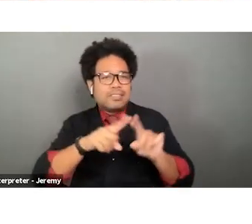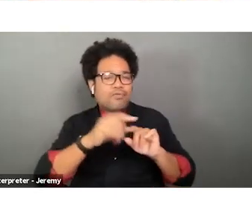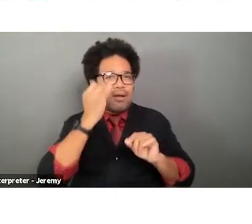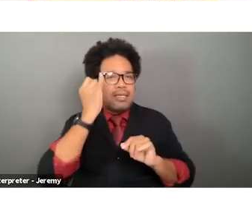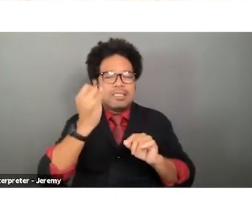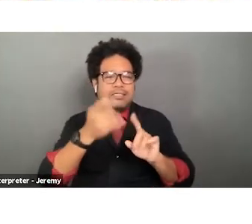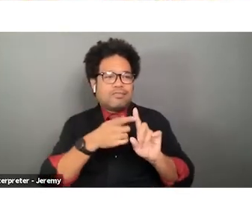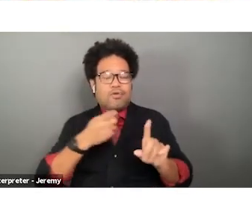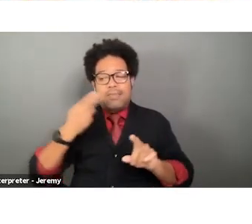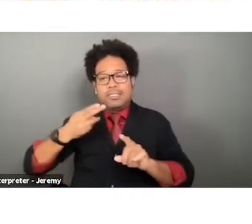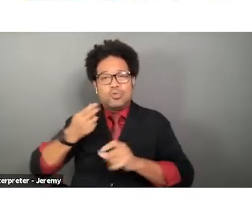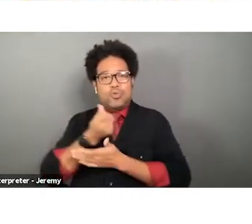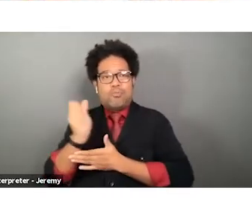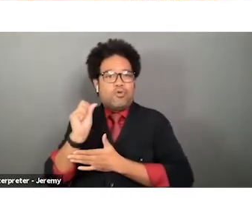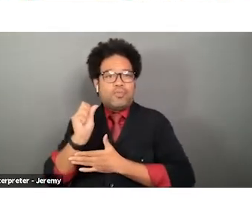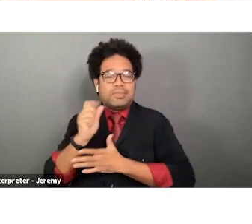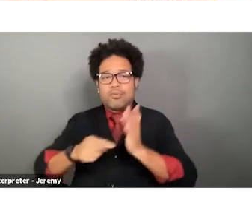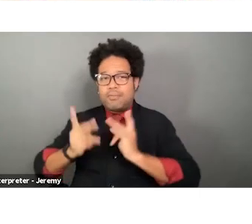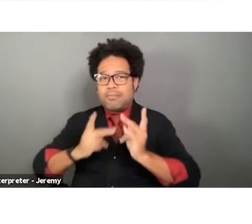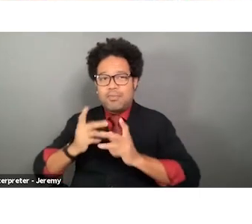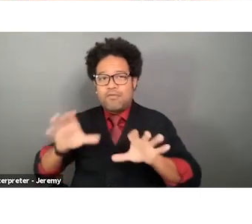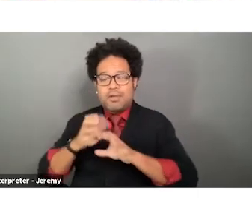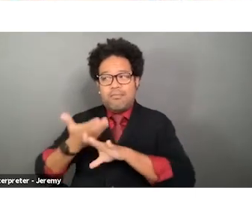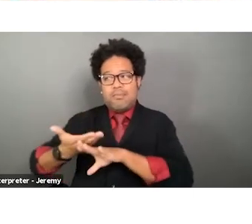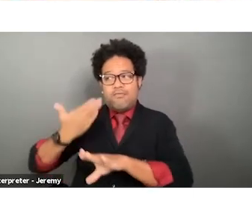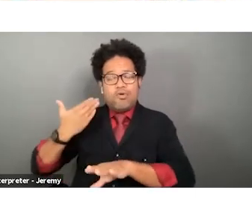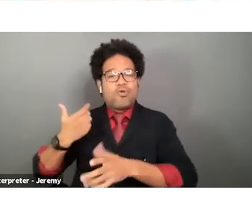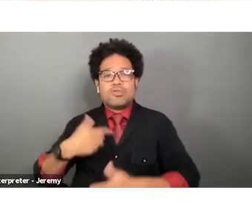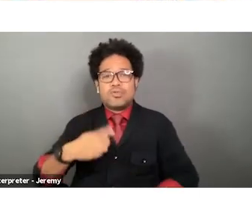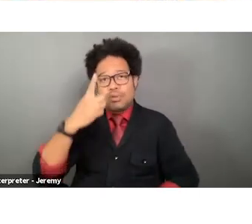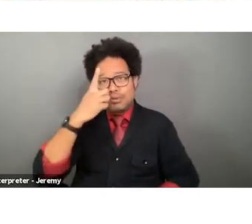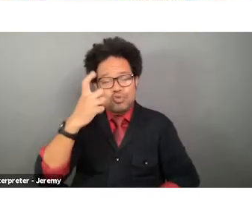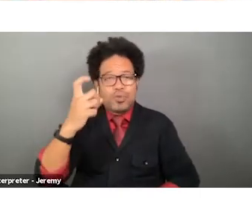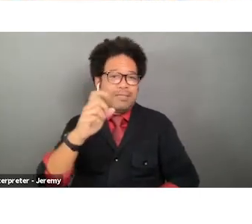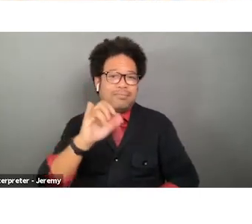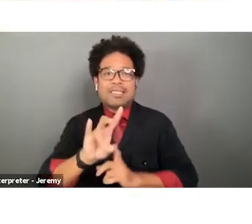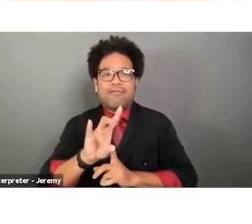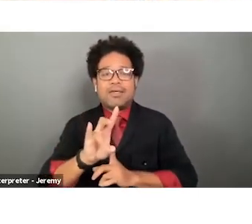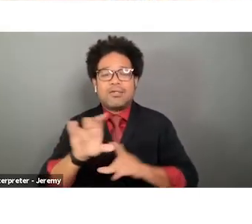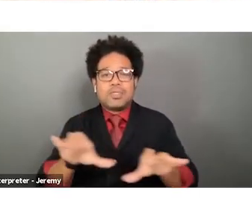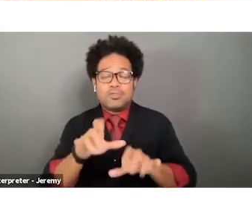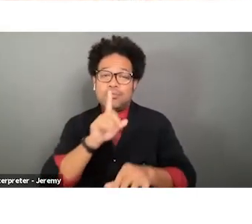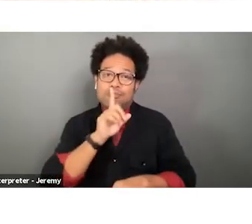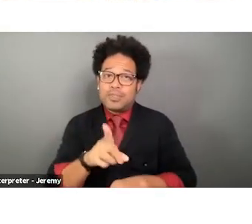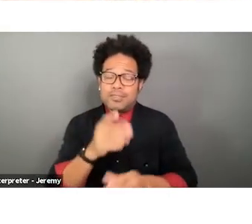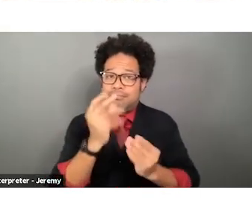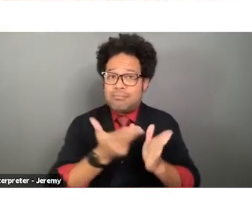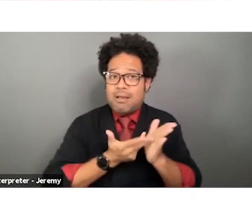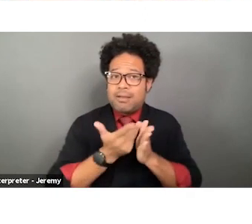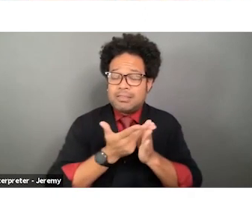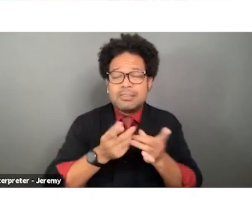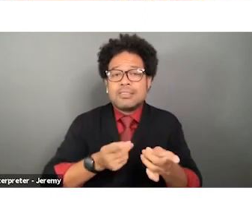on historical movements and what folks have done in the past. What we did in the Dream 7, real talk, I actually kind of had